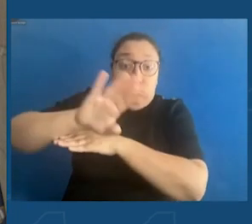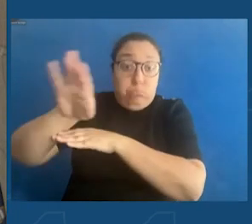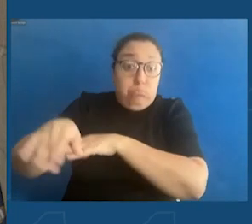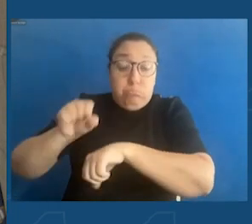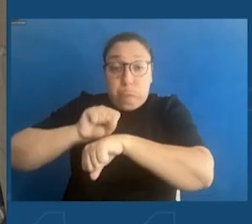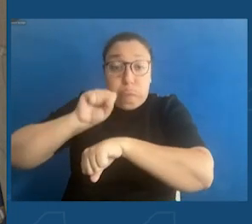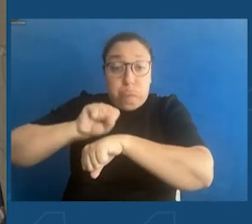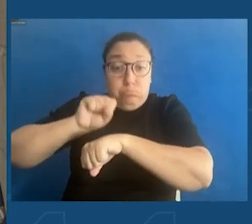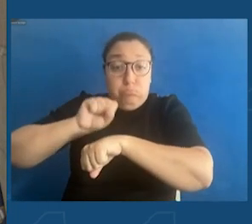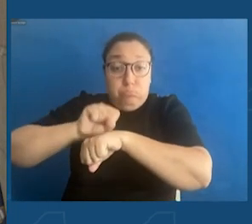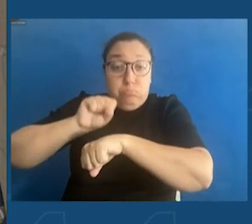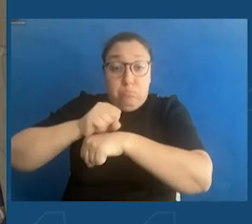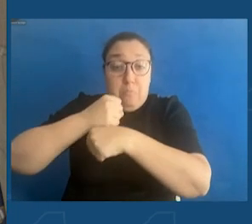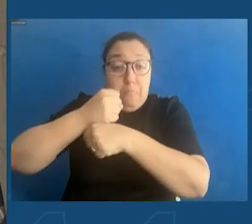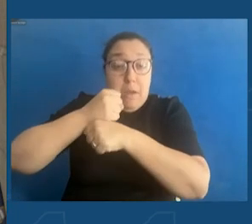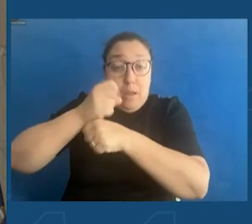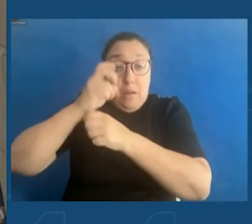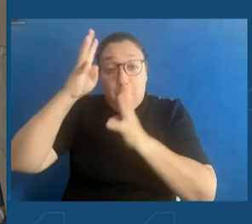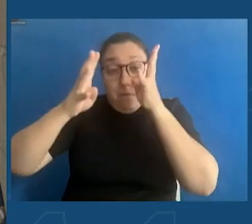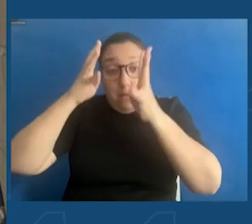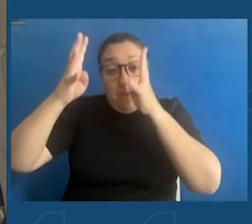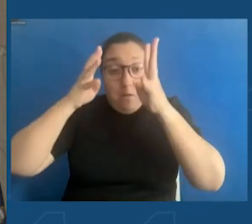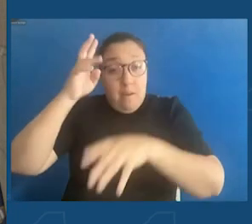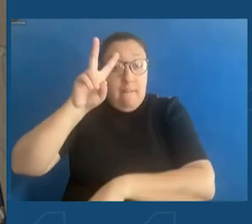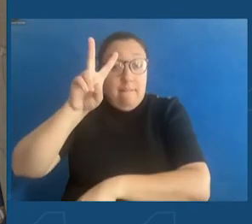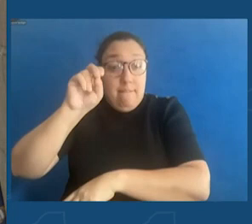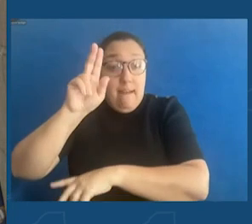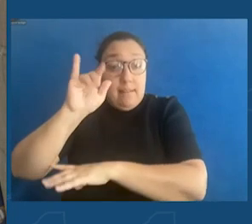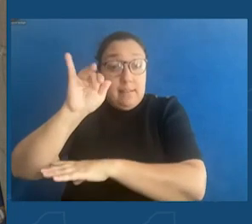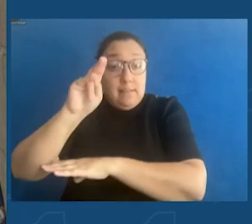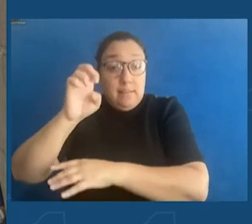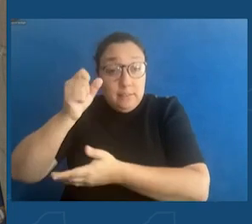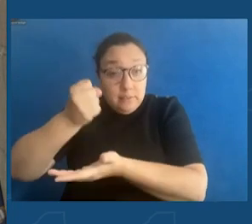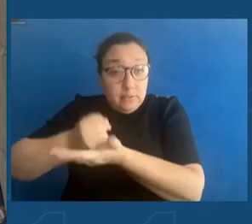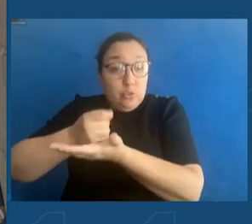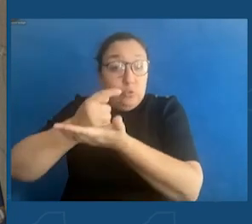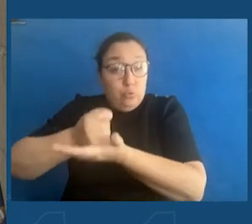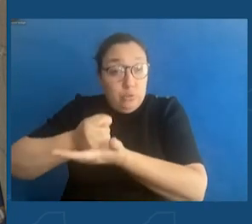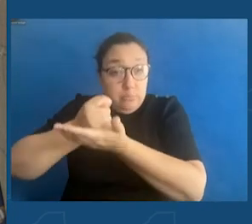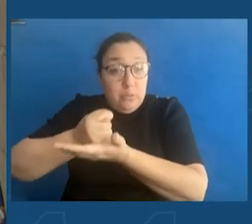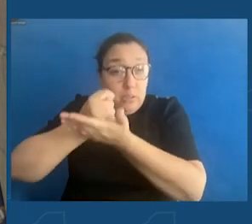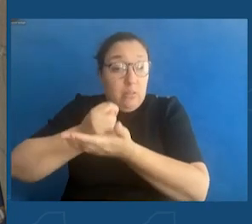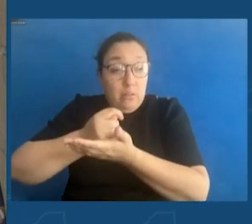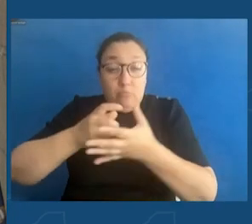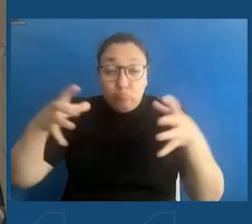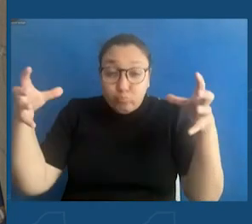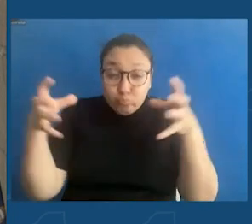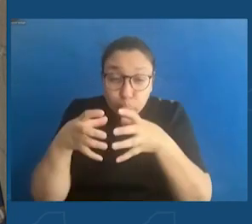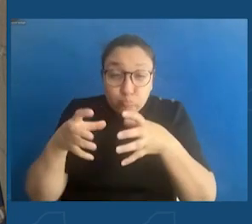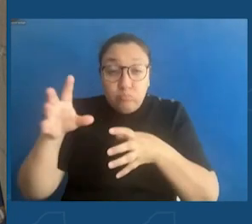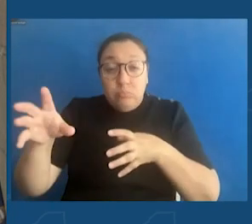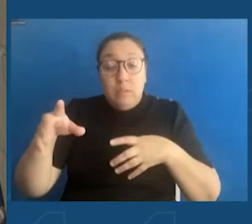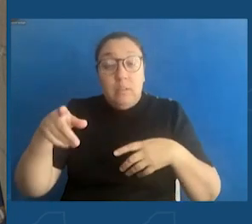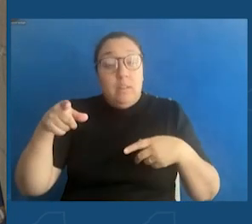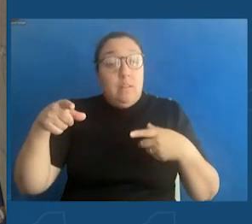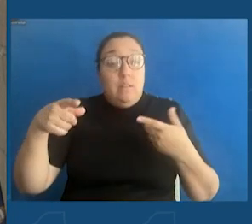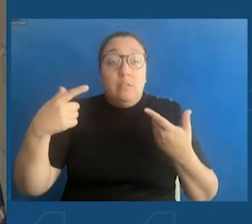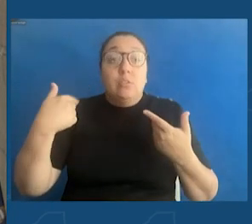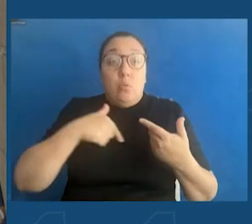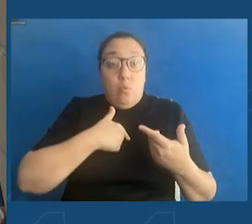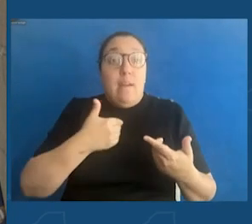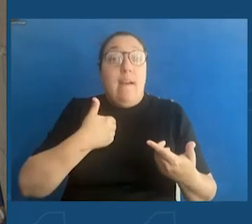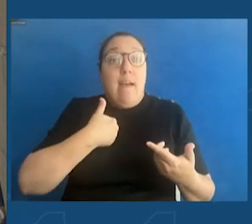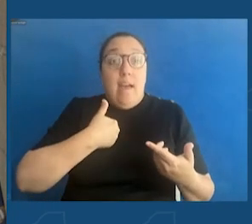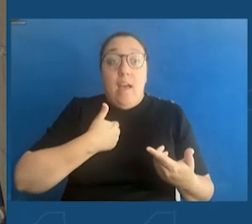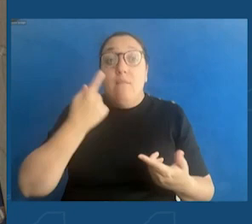treatments and vaccines and just doing everything they could with all their expertise, pulling together as a team. And so we have one of the world's